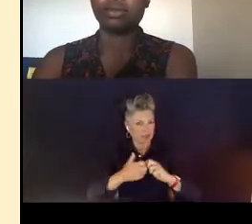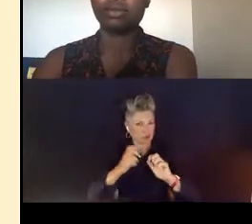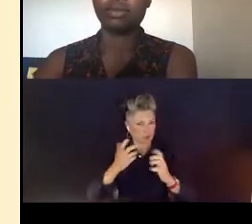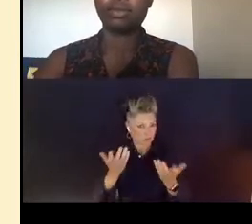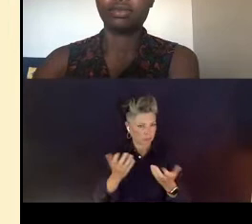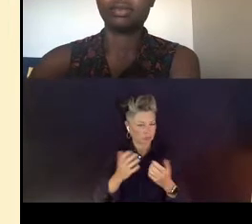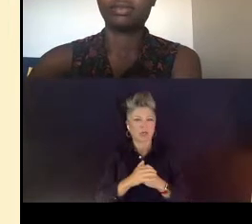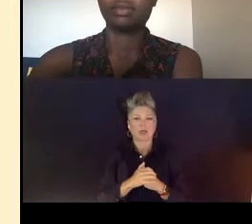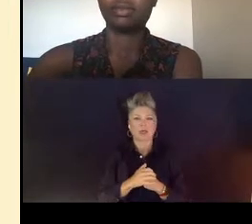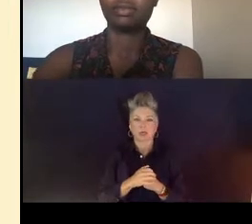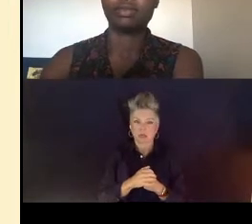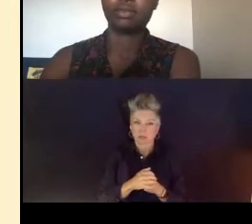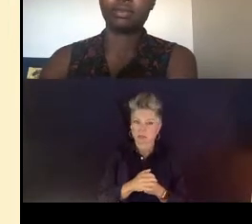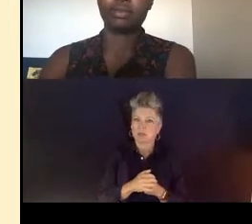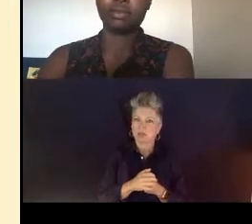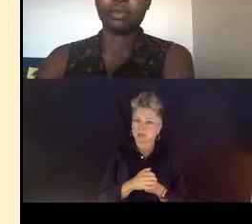you know,